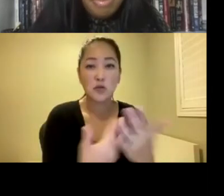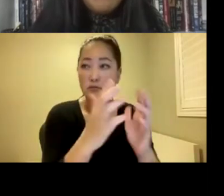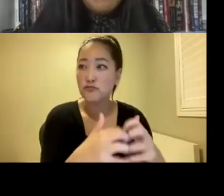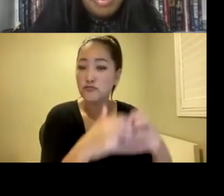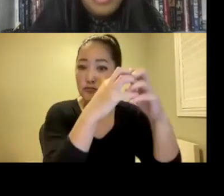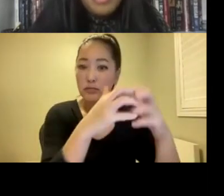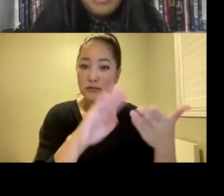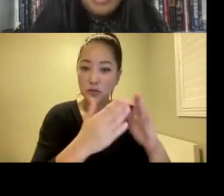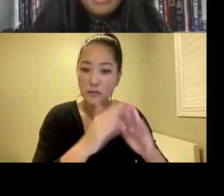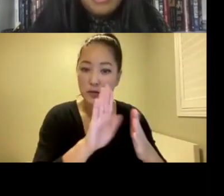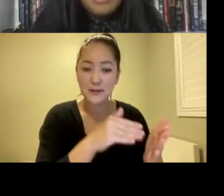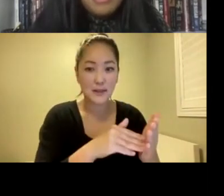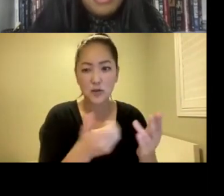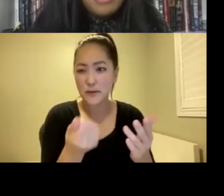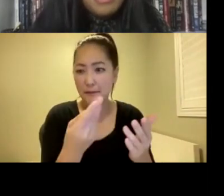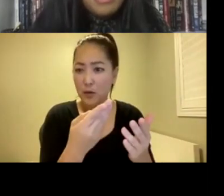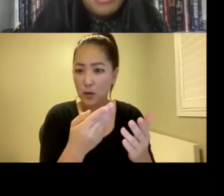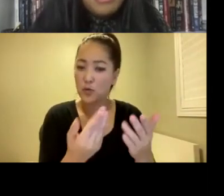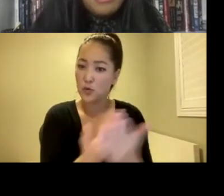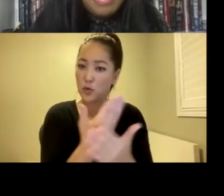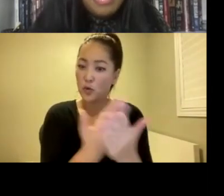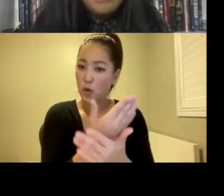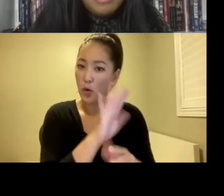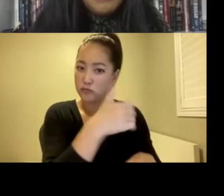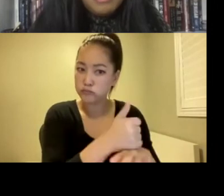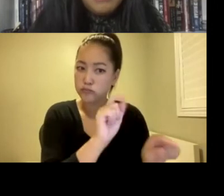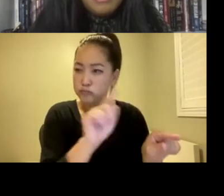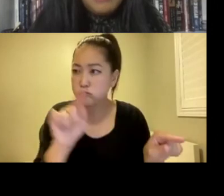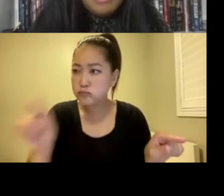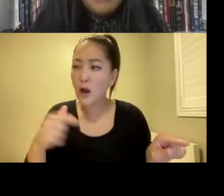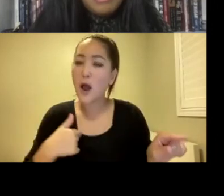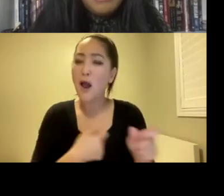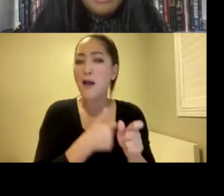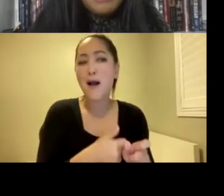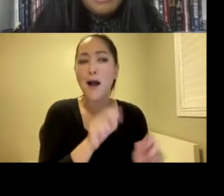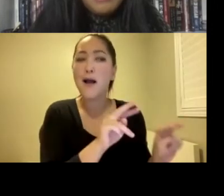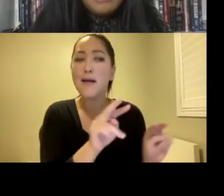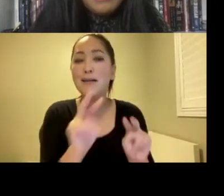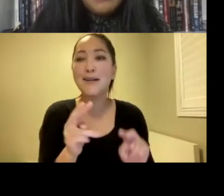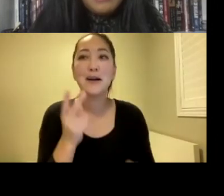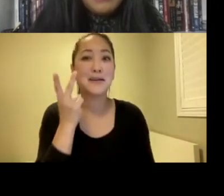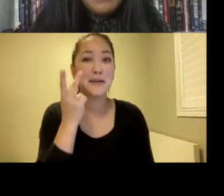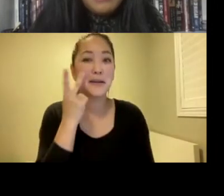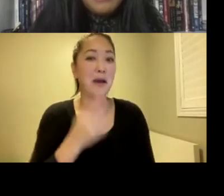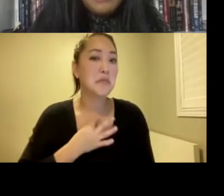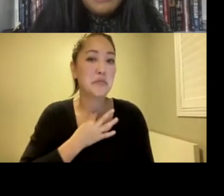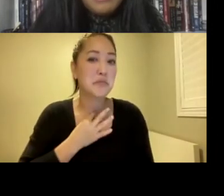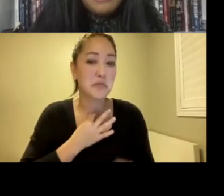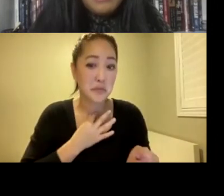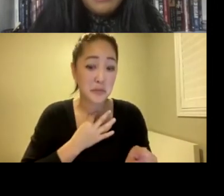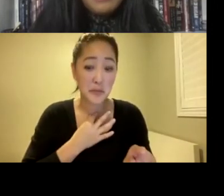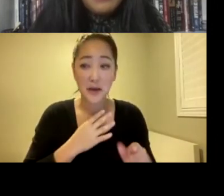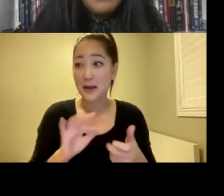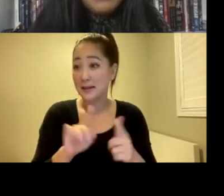least, you know, and I'm following what they're doing just out of curiosity, and how a community center's